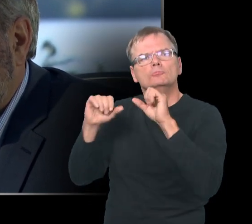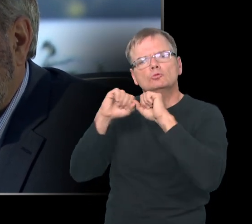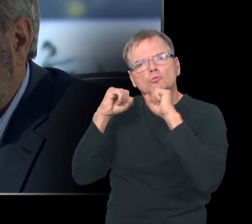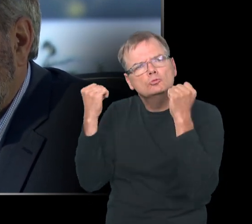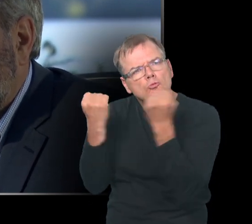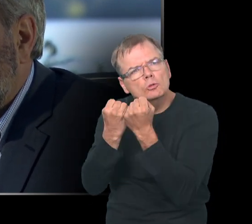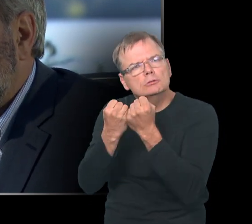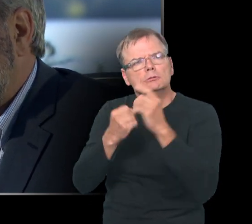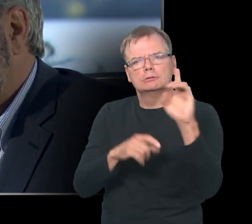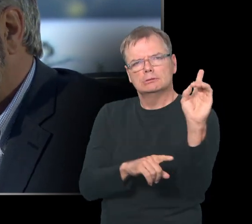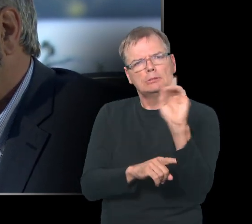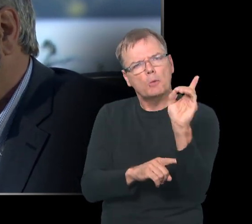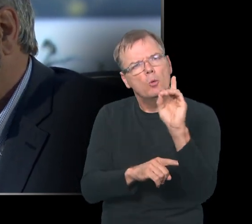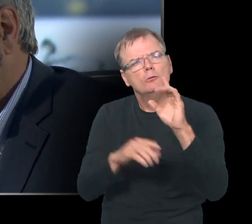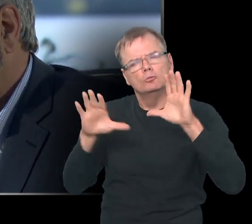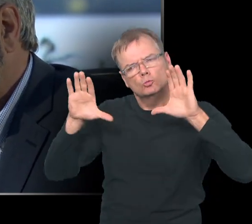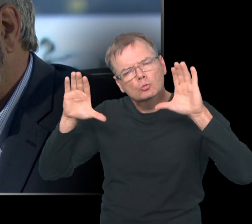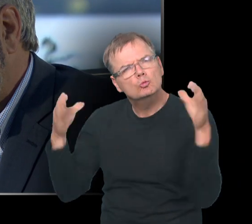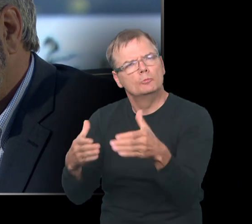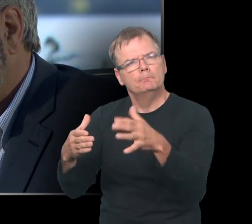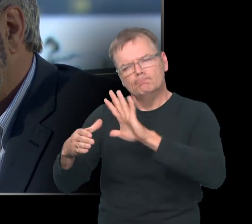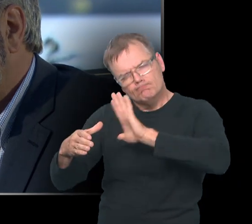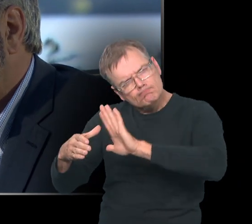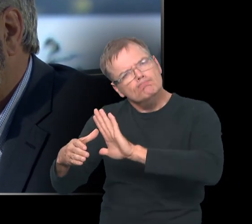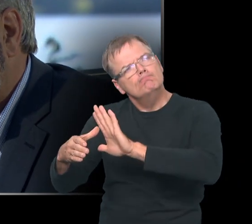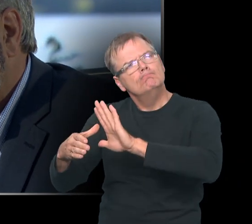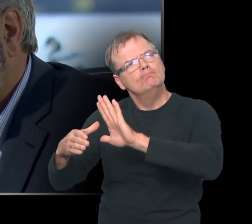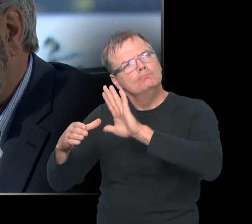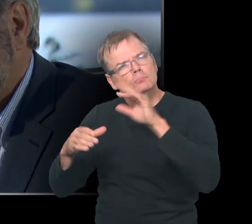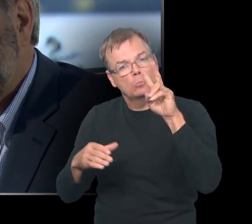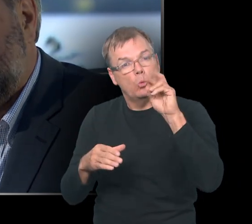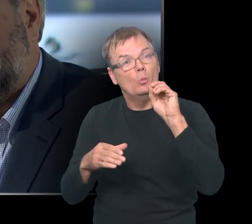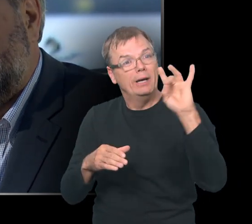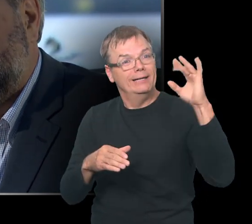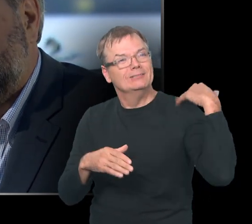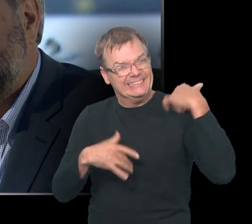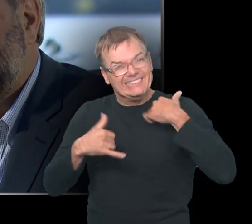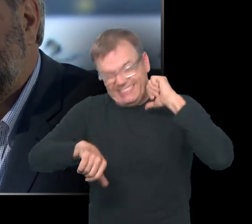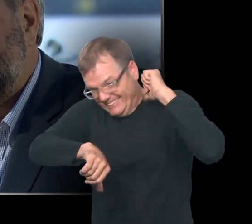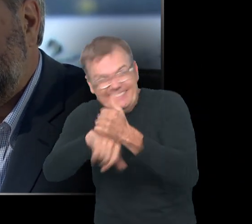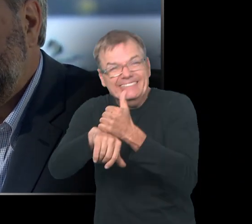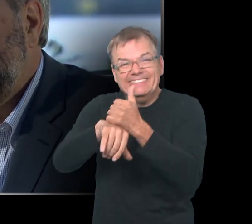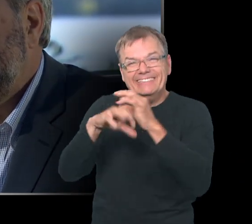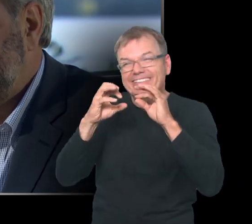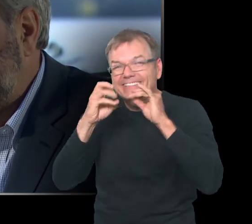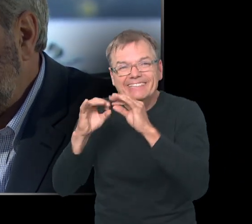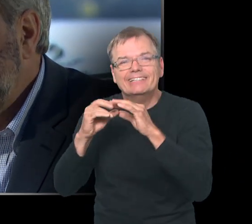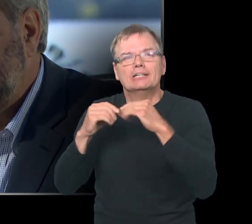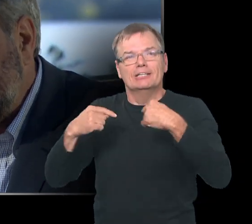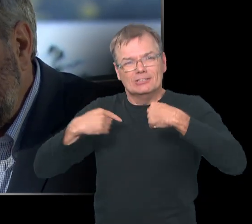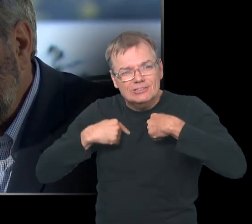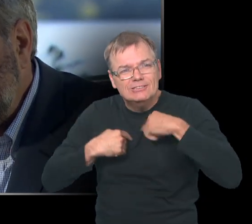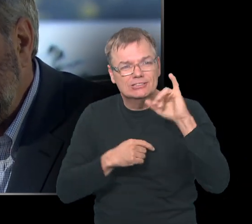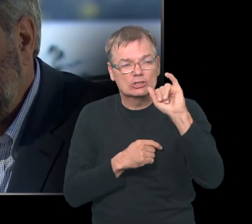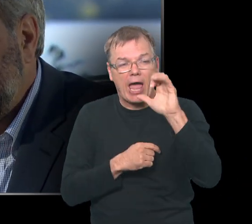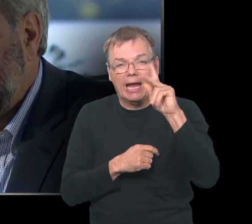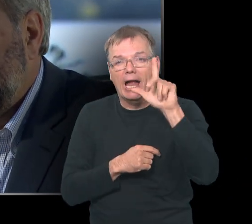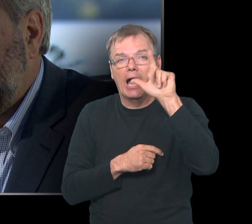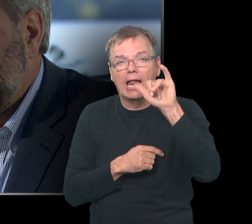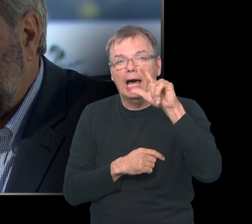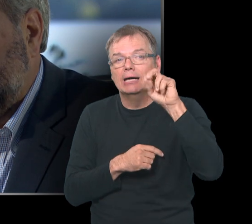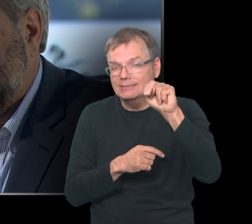NDP government. But back in 2008, we tried. I was part of that. Jack Layton and others, me